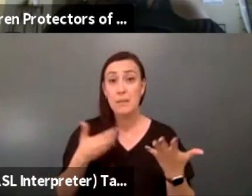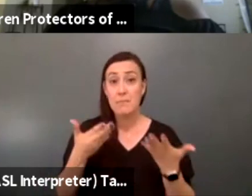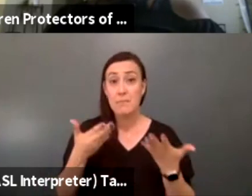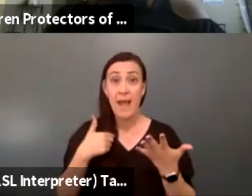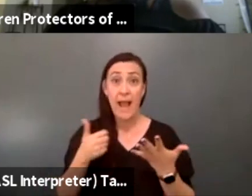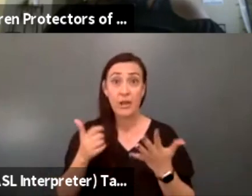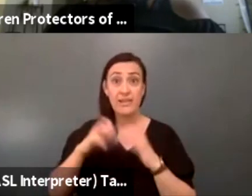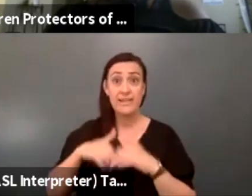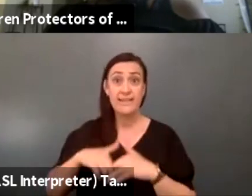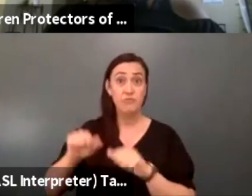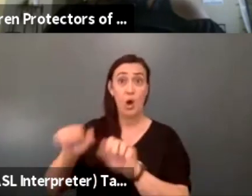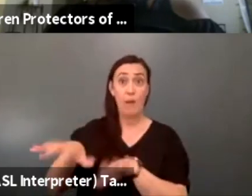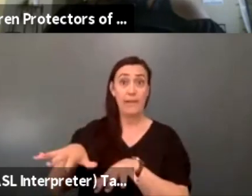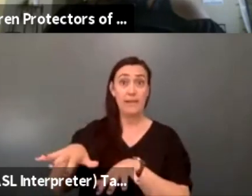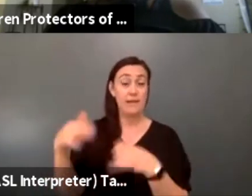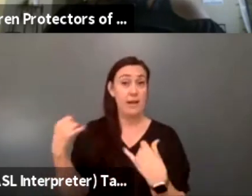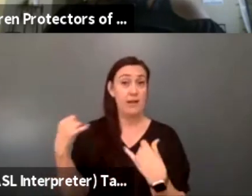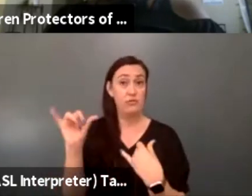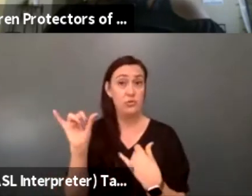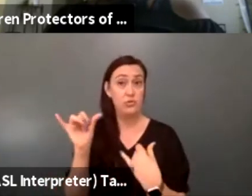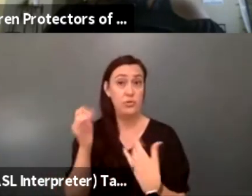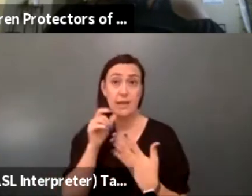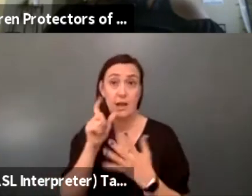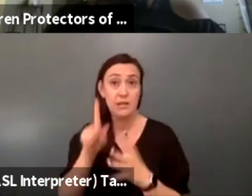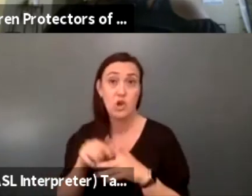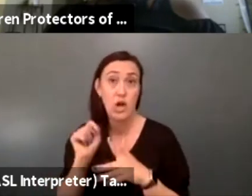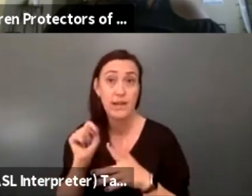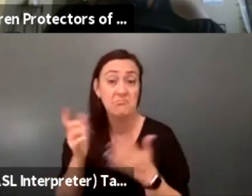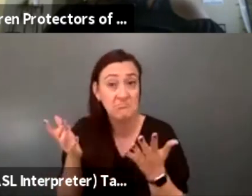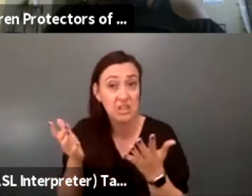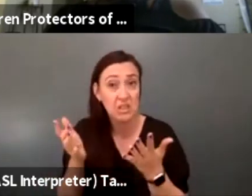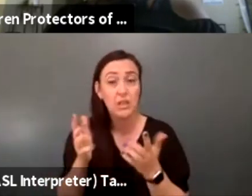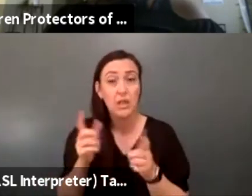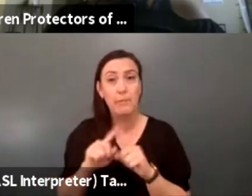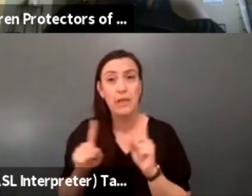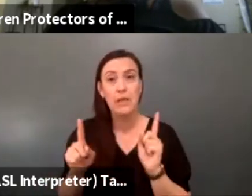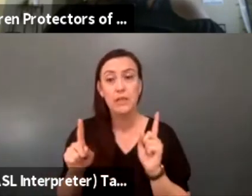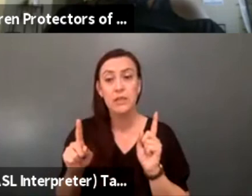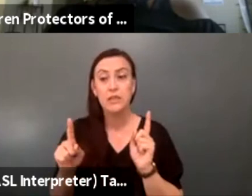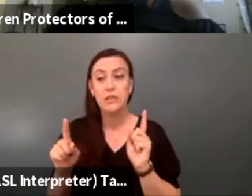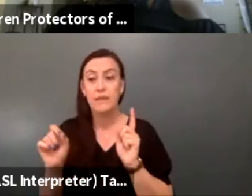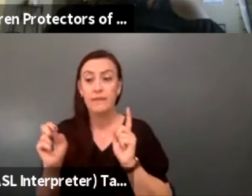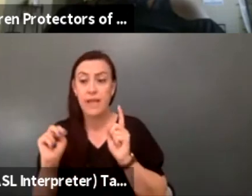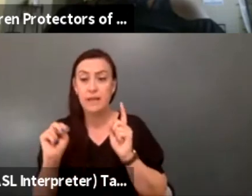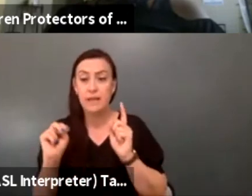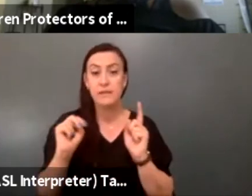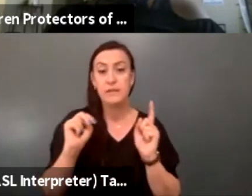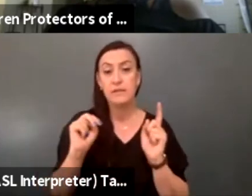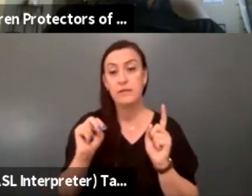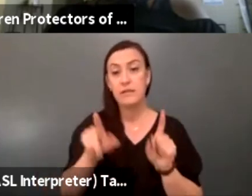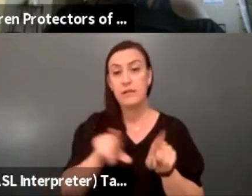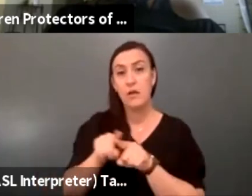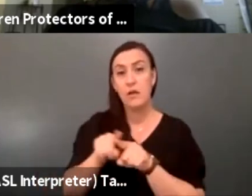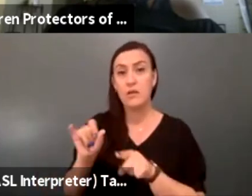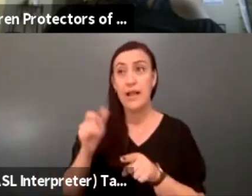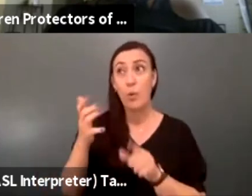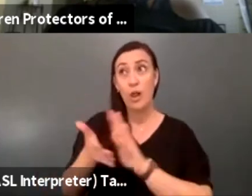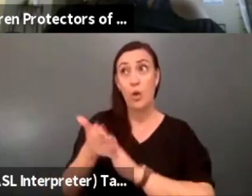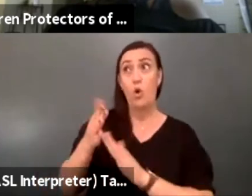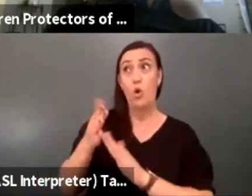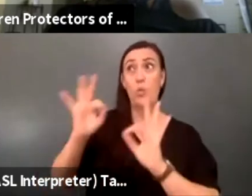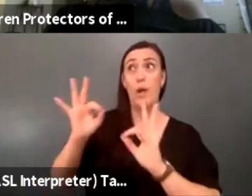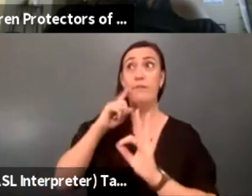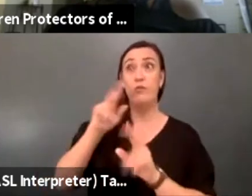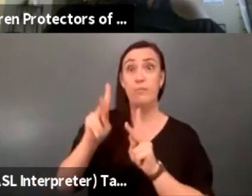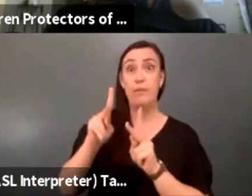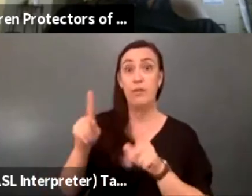too at this point, right? And but like then there's also well, look how well it works for people so far.